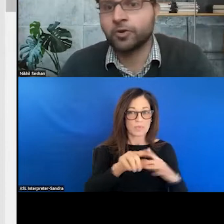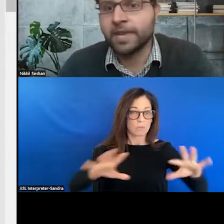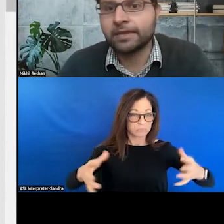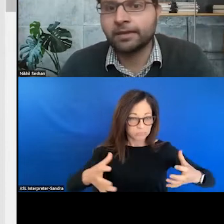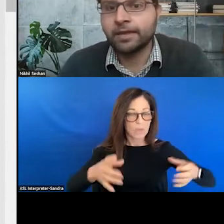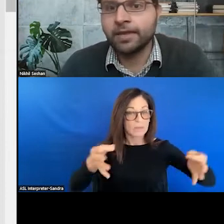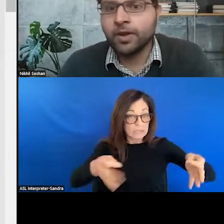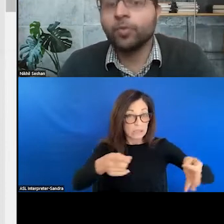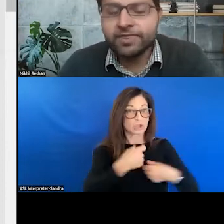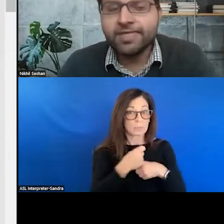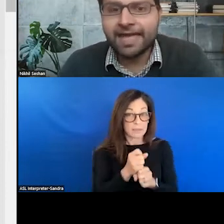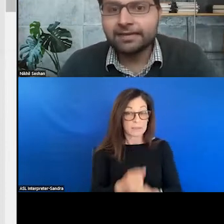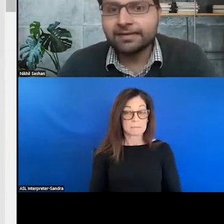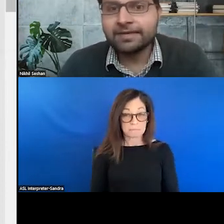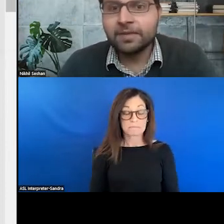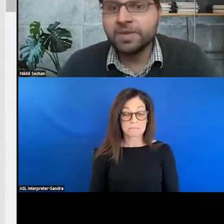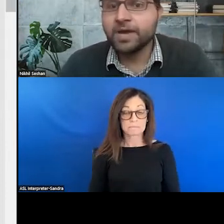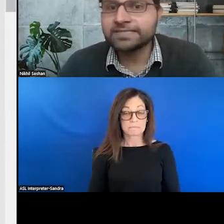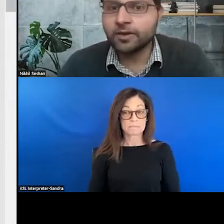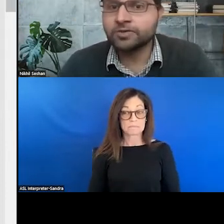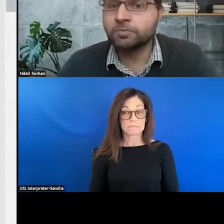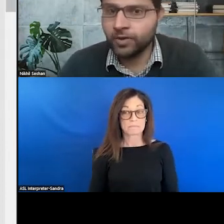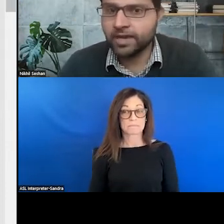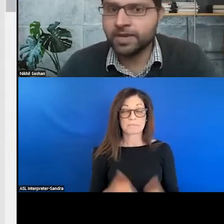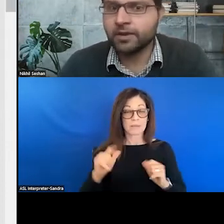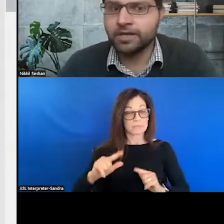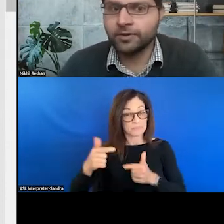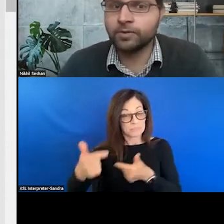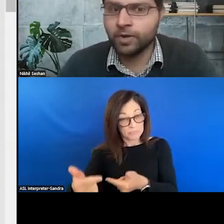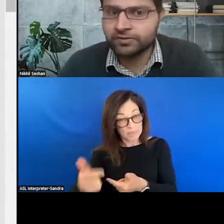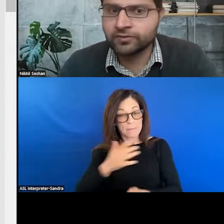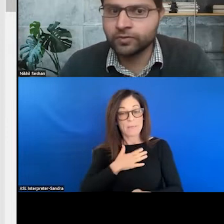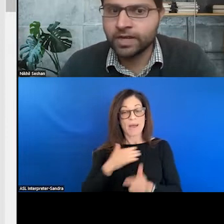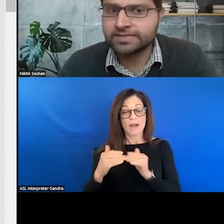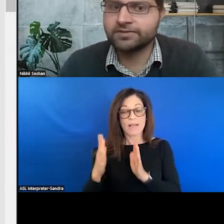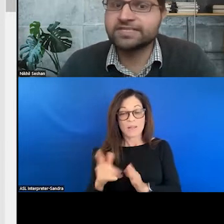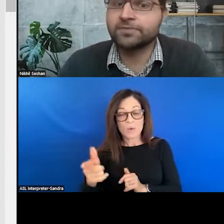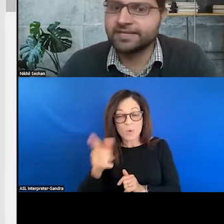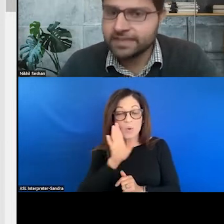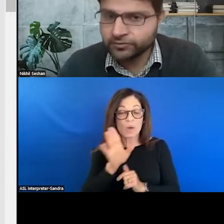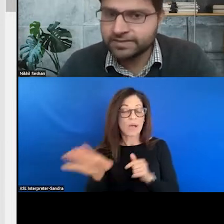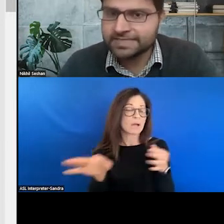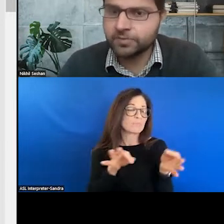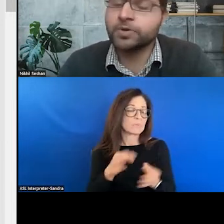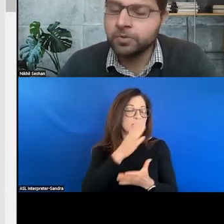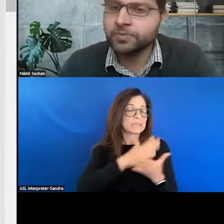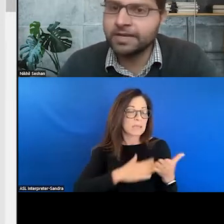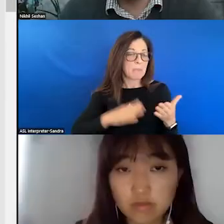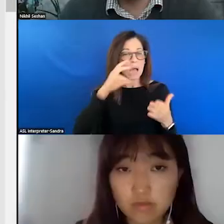decision that you're making. With that, let me pass it on to Boya, my colleague, who will walk through sort of some of the assumptions